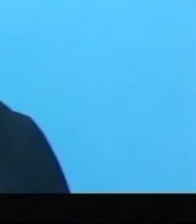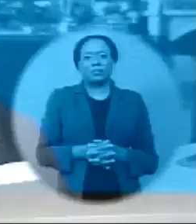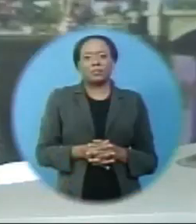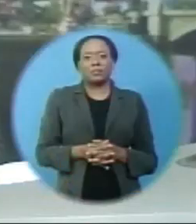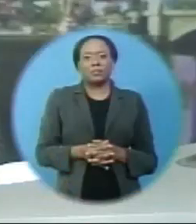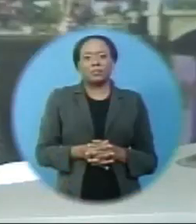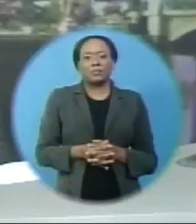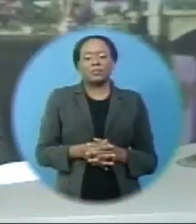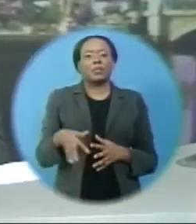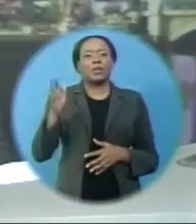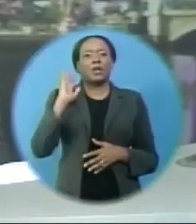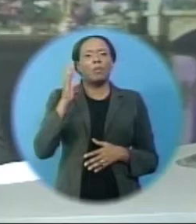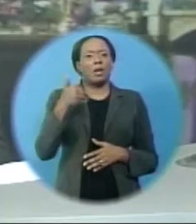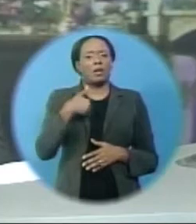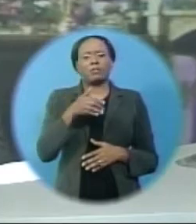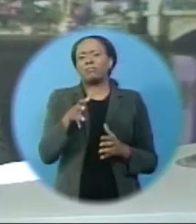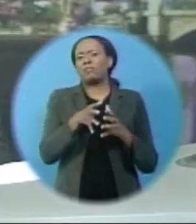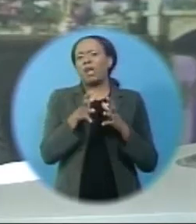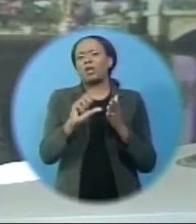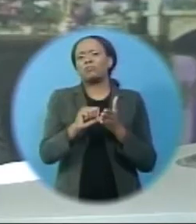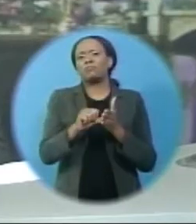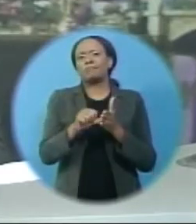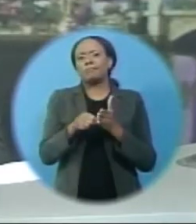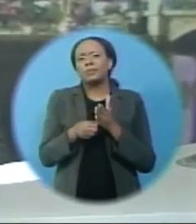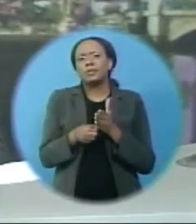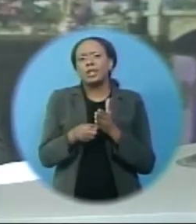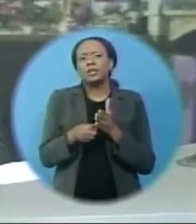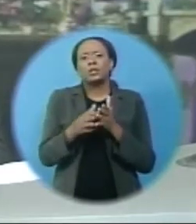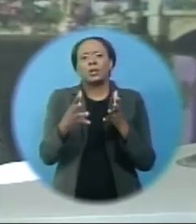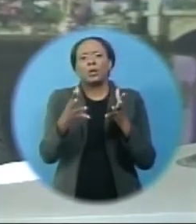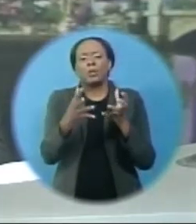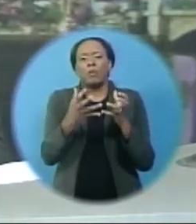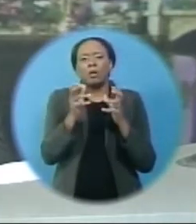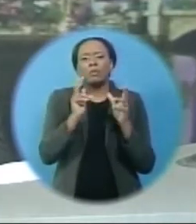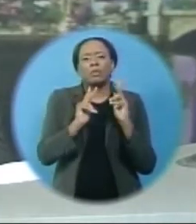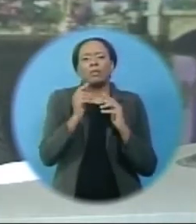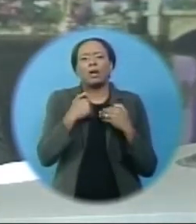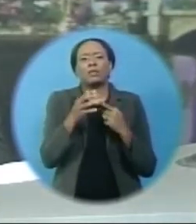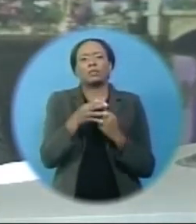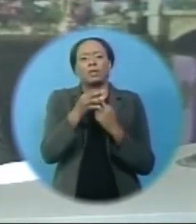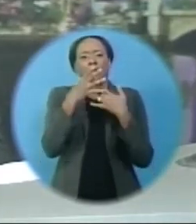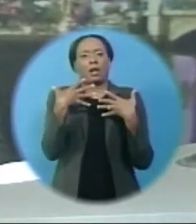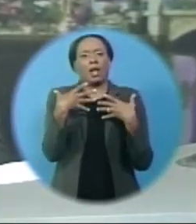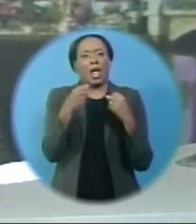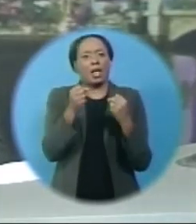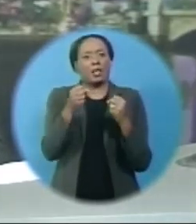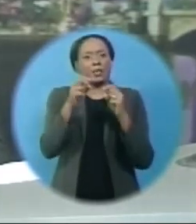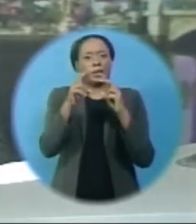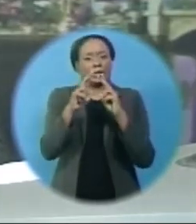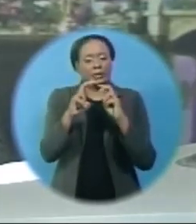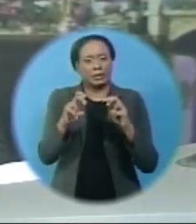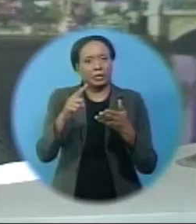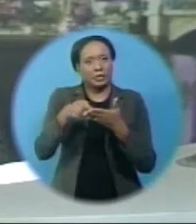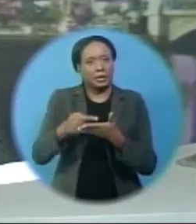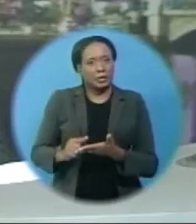look at. She says there will also be an area with an emphasis on special health checks.